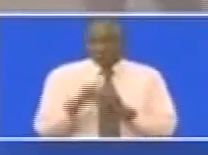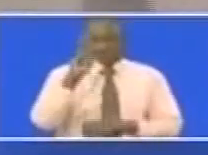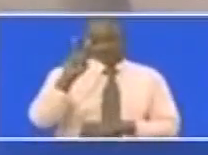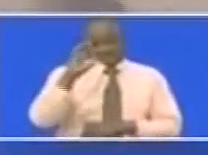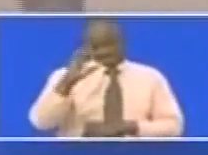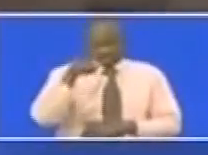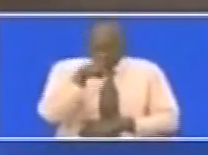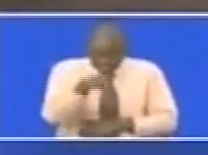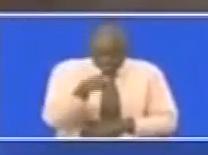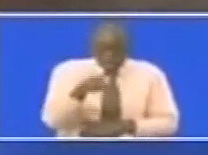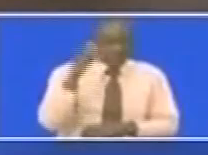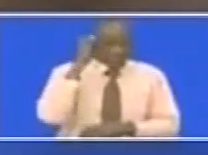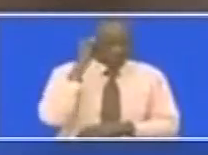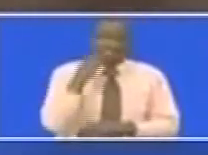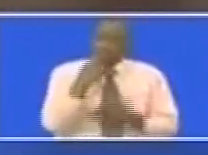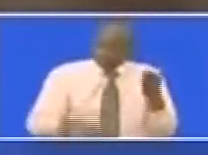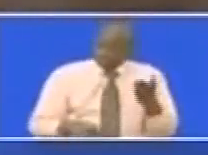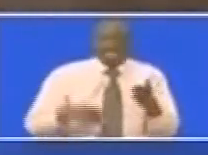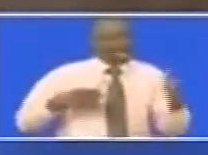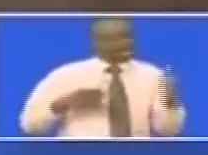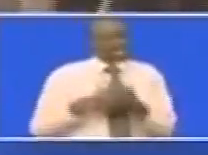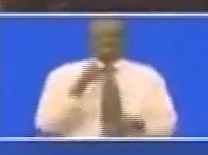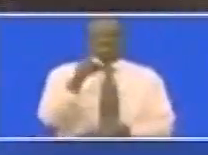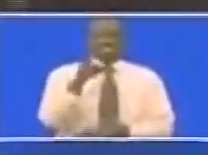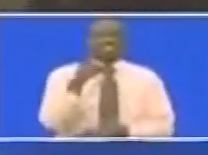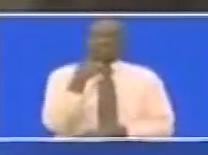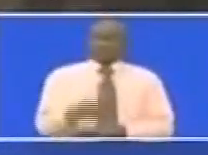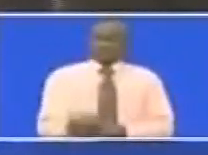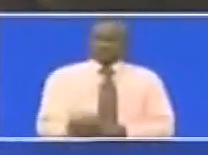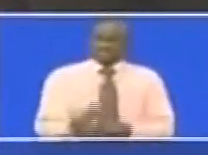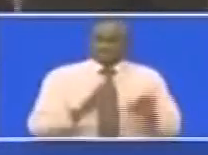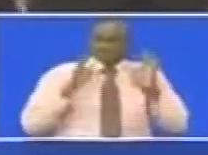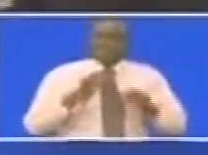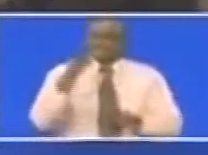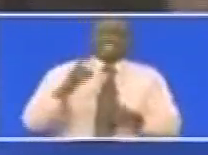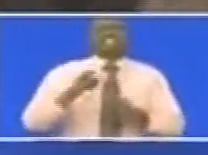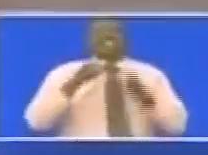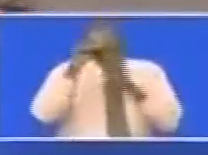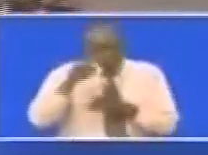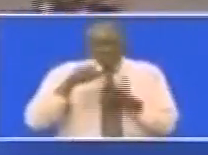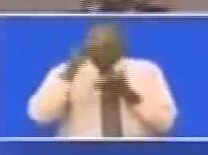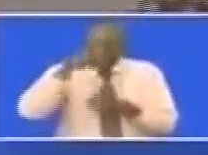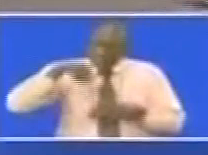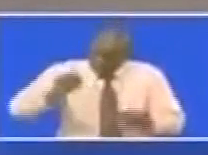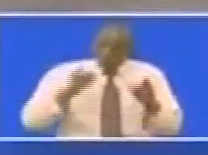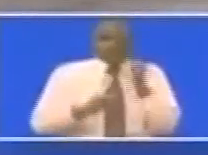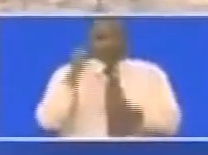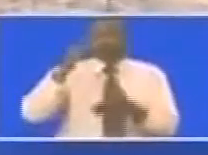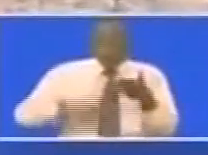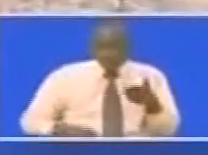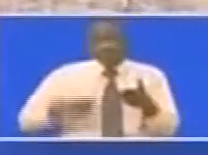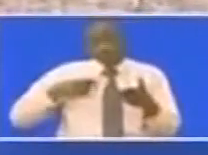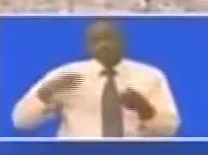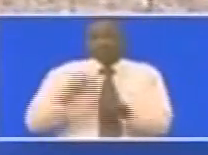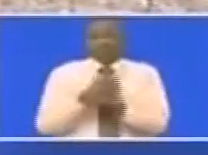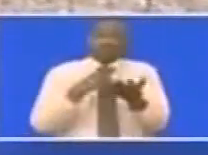hiki Profesa Josephat Motela amepinga madai hayo, badala yake kulaumu wanafunzi kwa kukataa mwito wa kushiriki